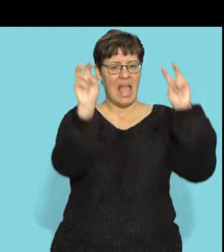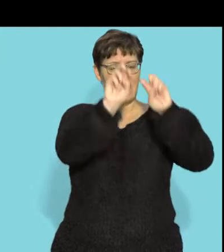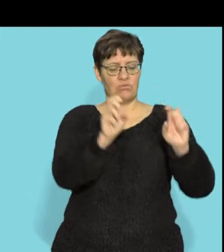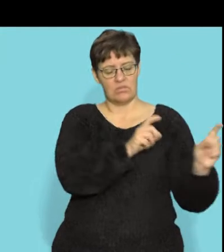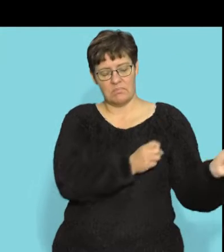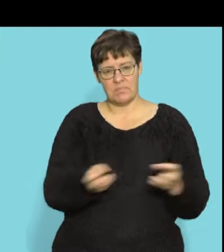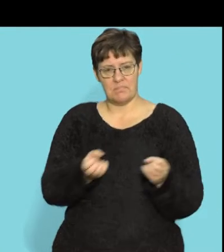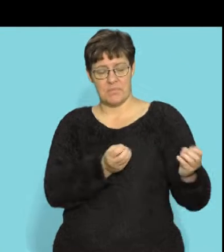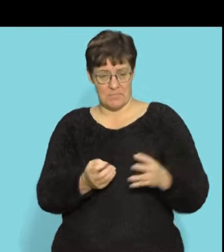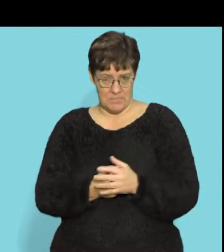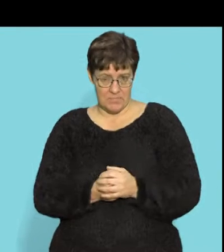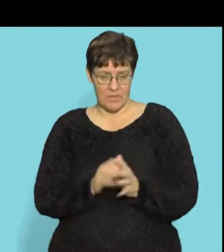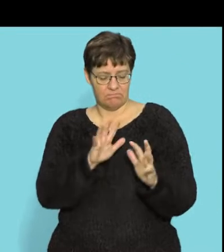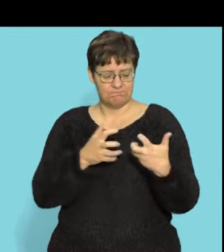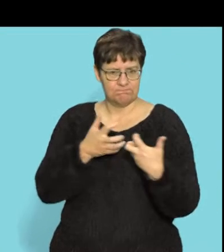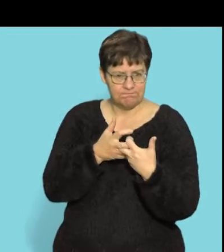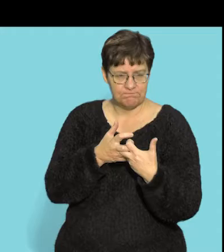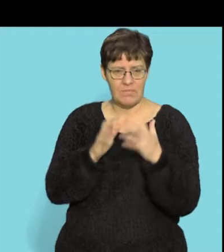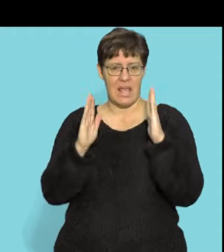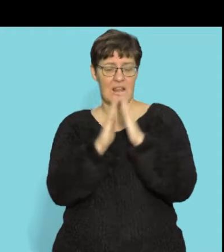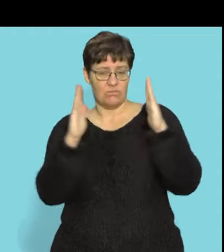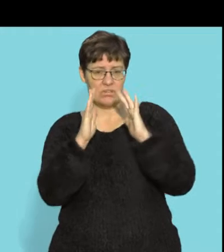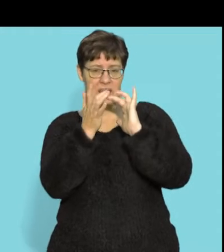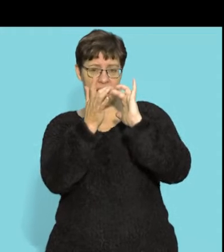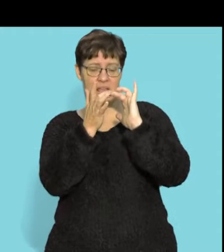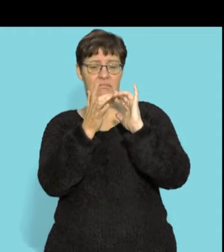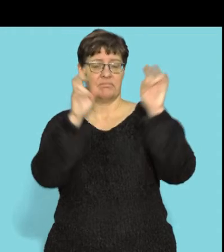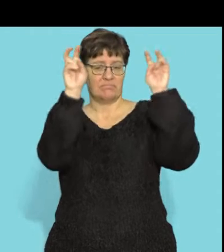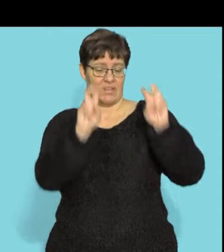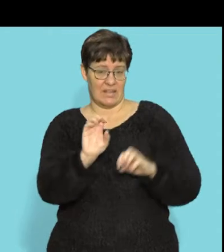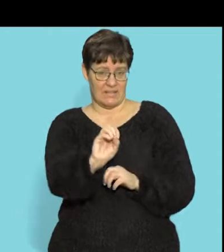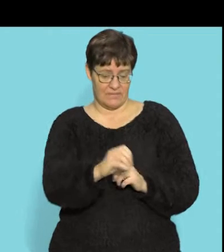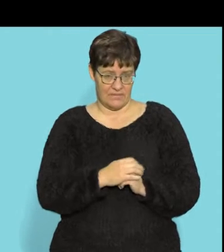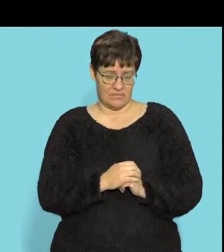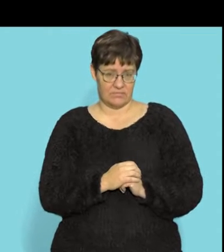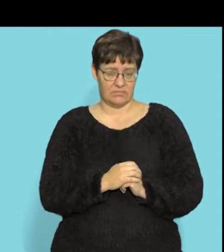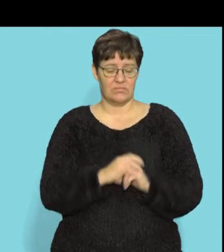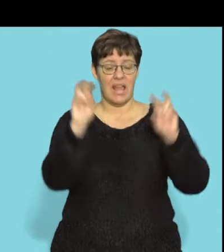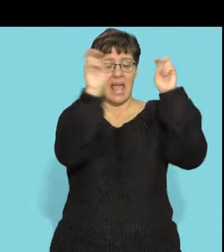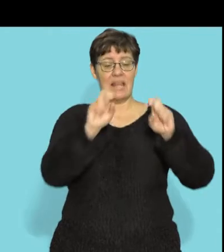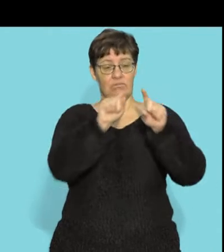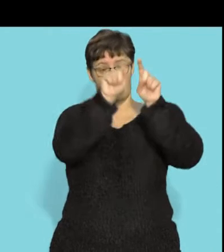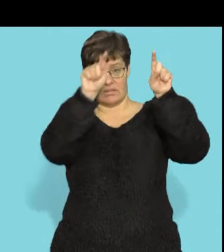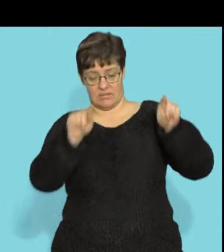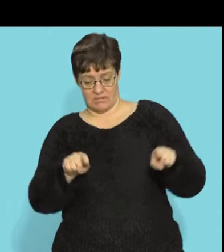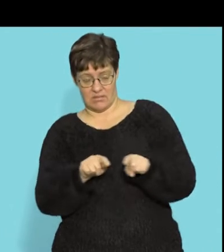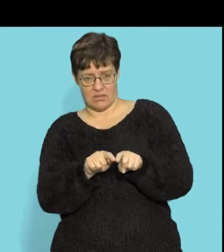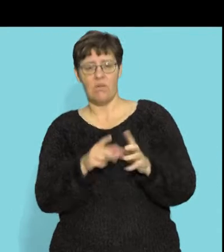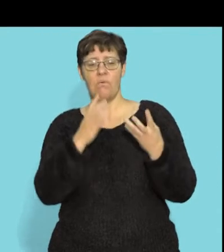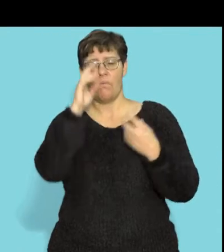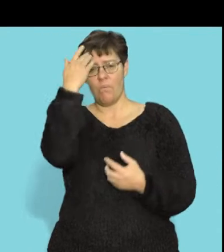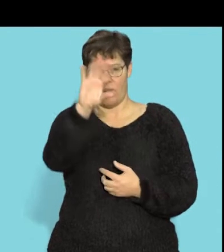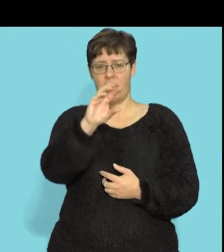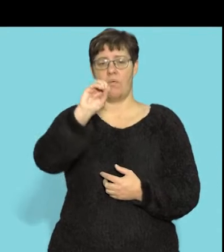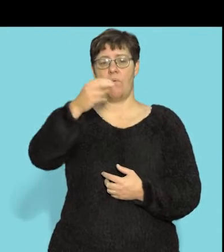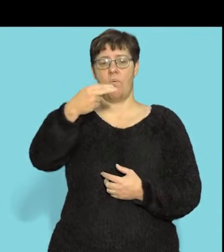area of, electricity and magnetism. So the context is electric circuits. By now, we are familiar with the Ohm's